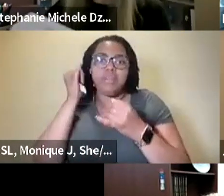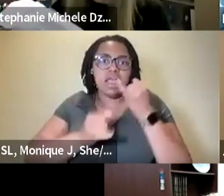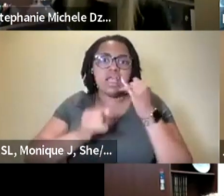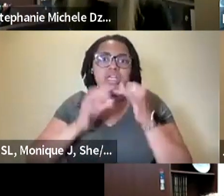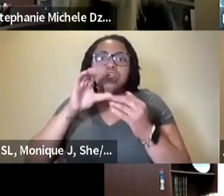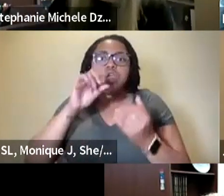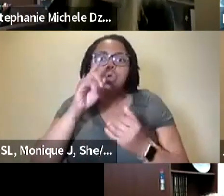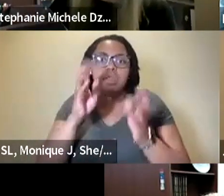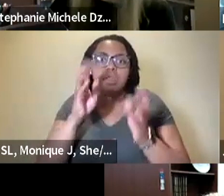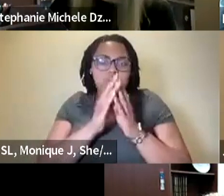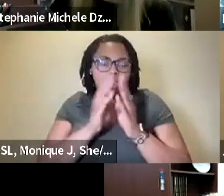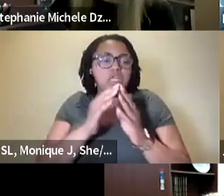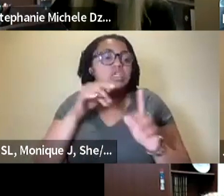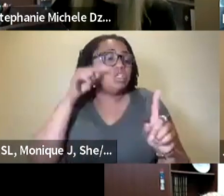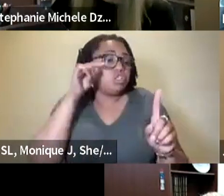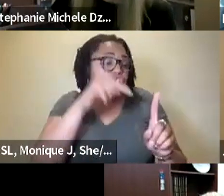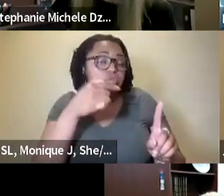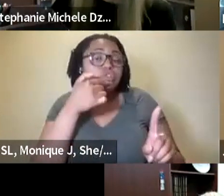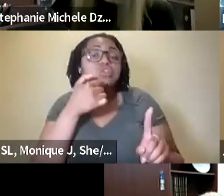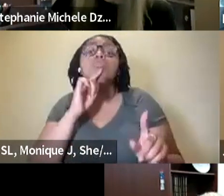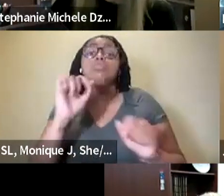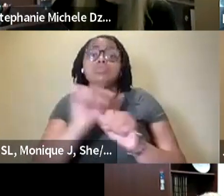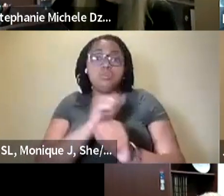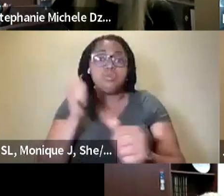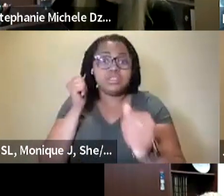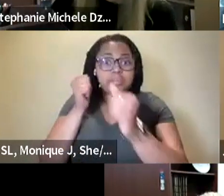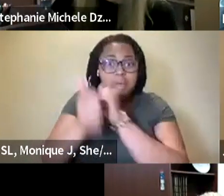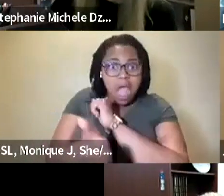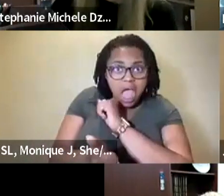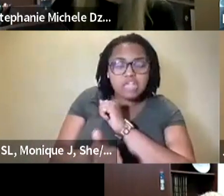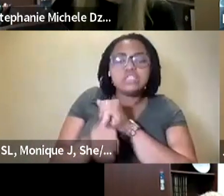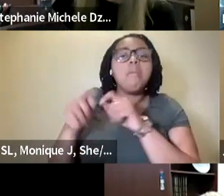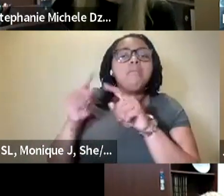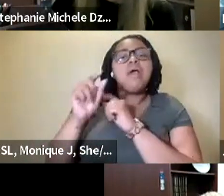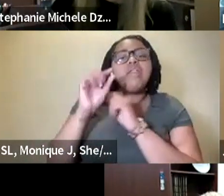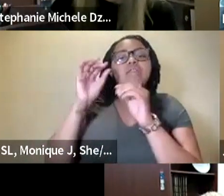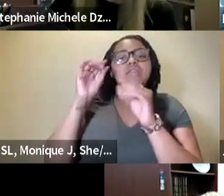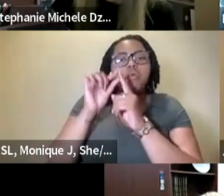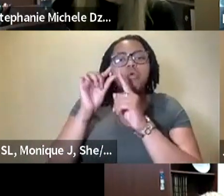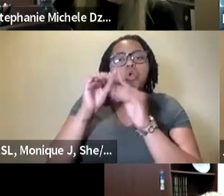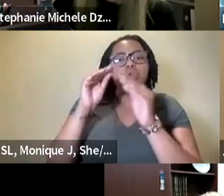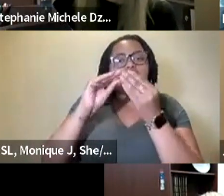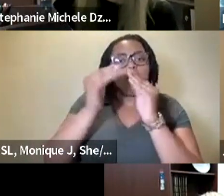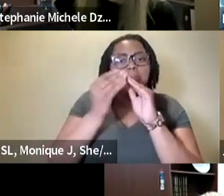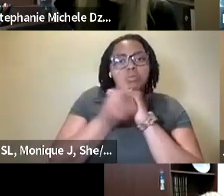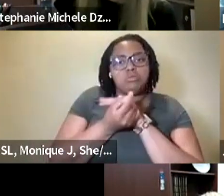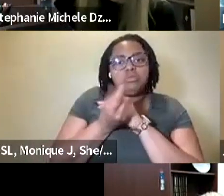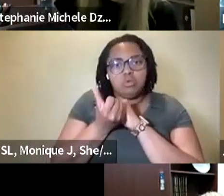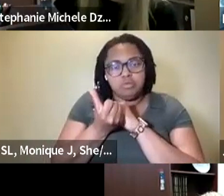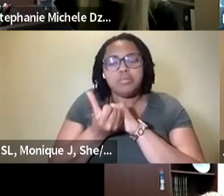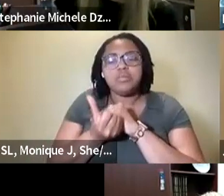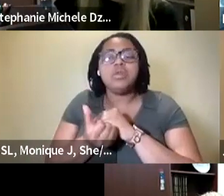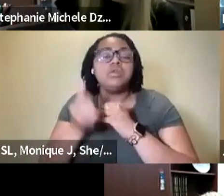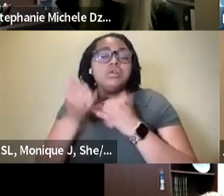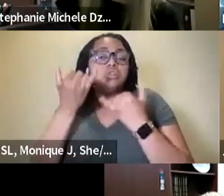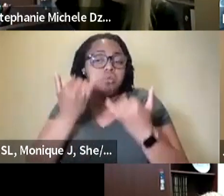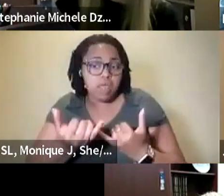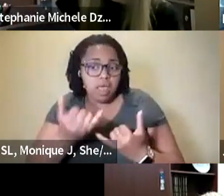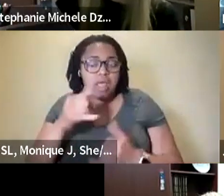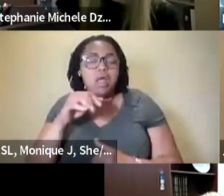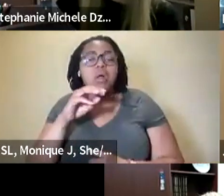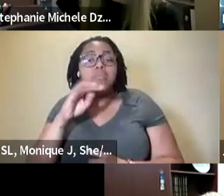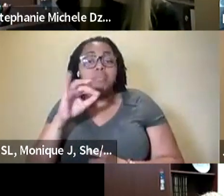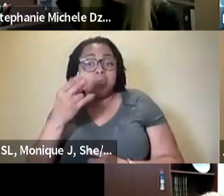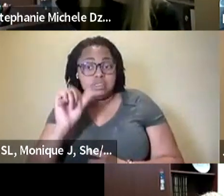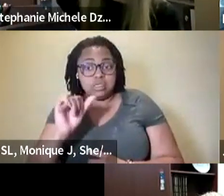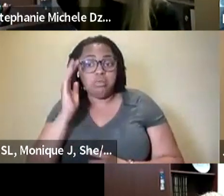it was unanimously passed with the word number being removed. So Zubak or Misha is going to continue working